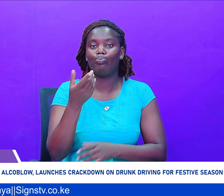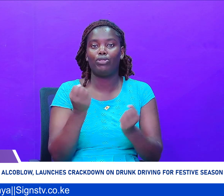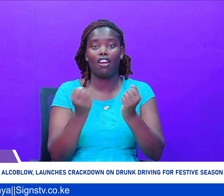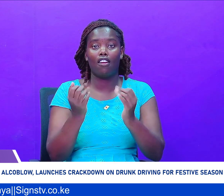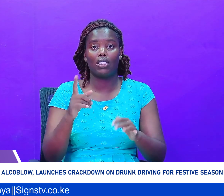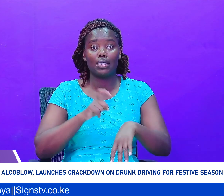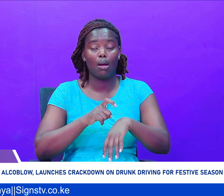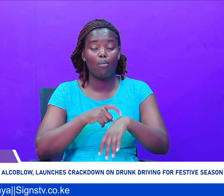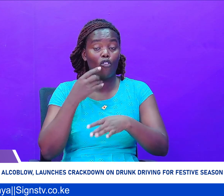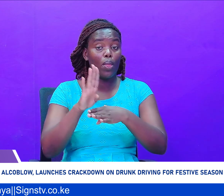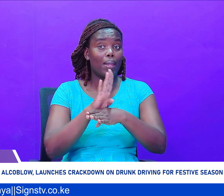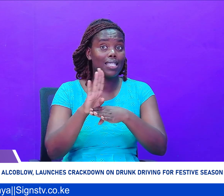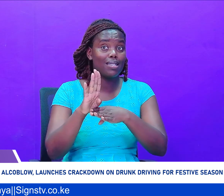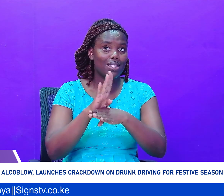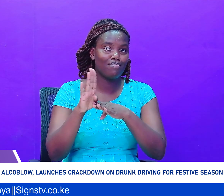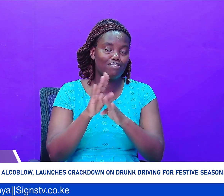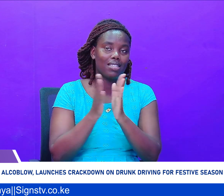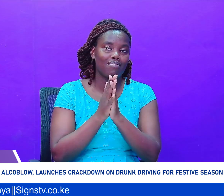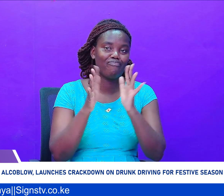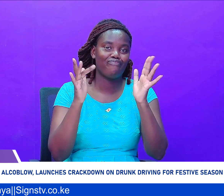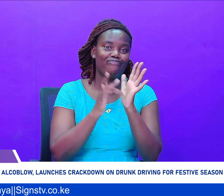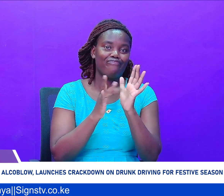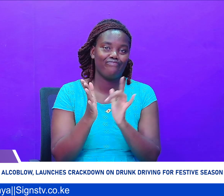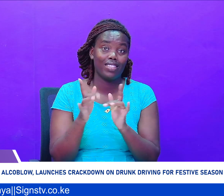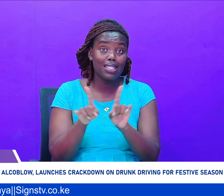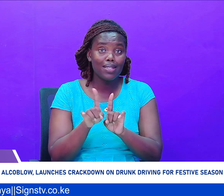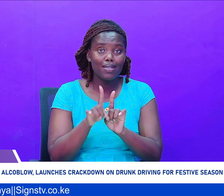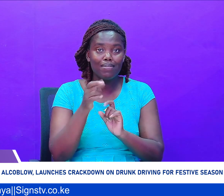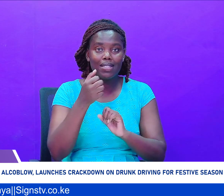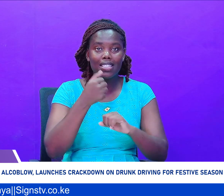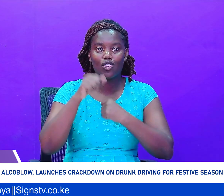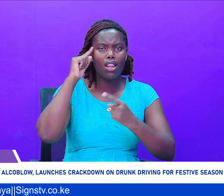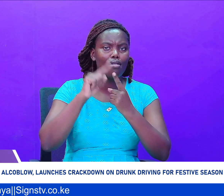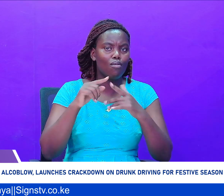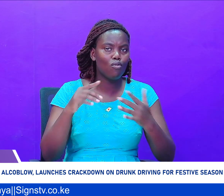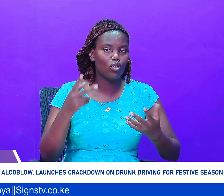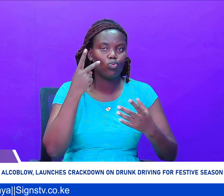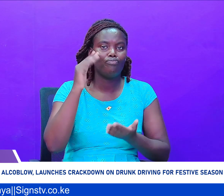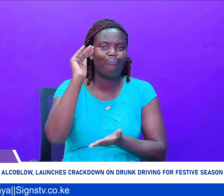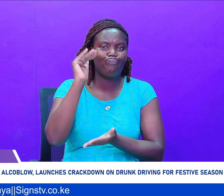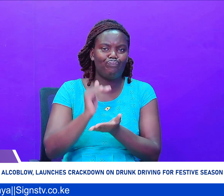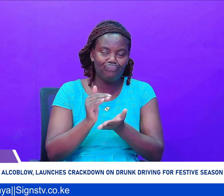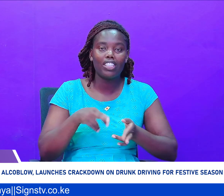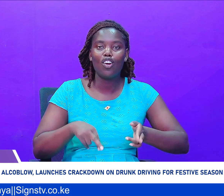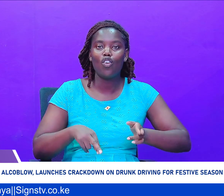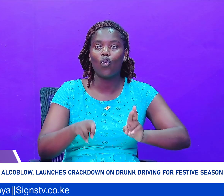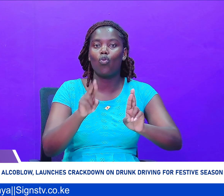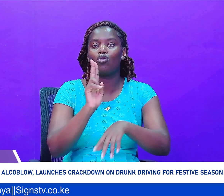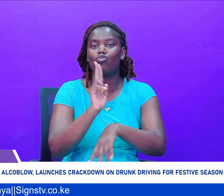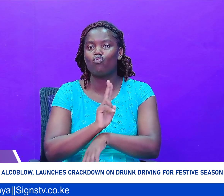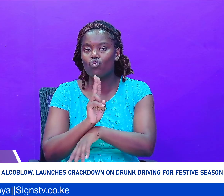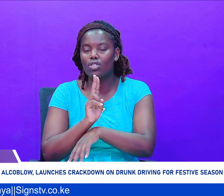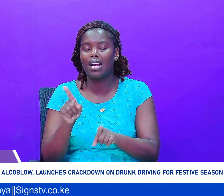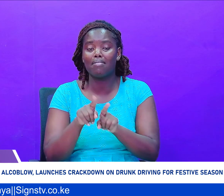festive season. The move is aimed at drastically reducing road fatalities and promoting